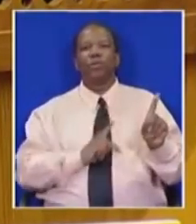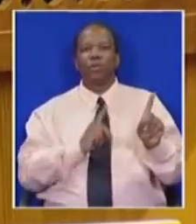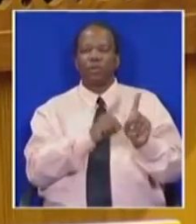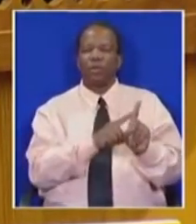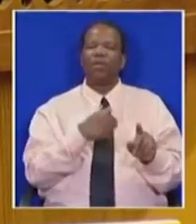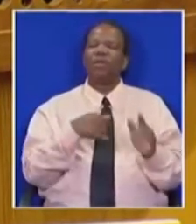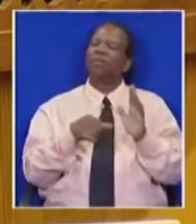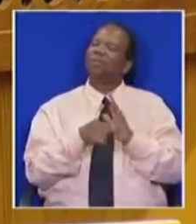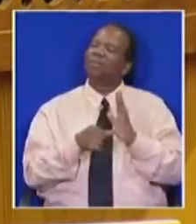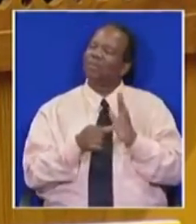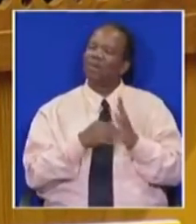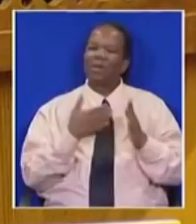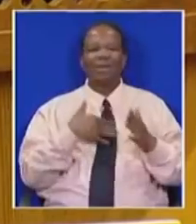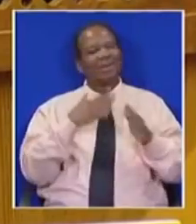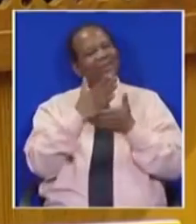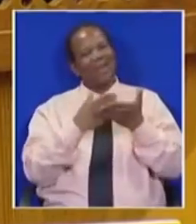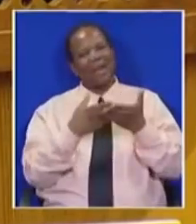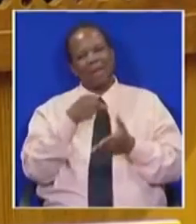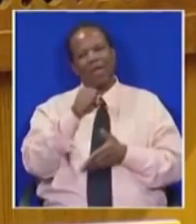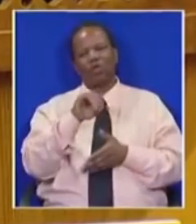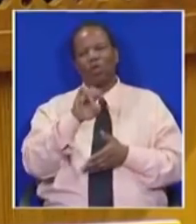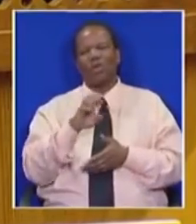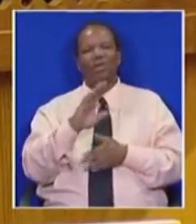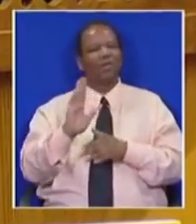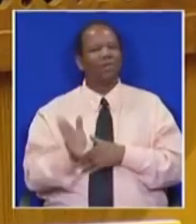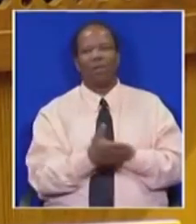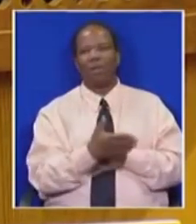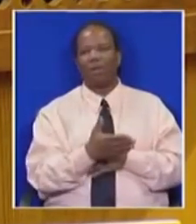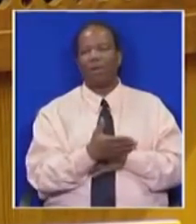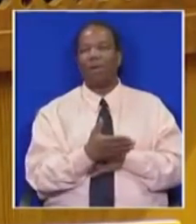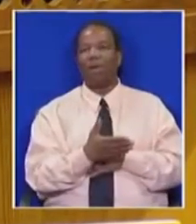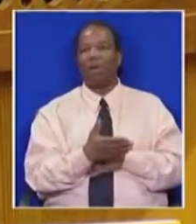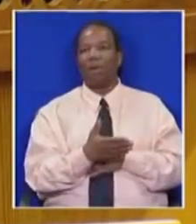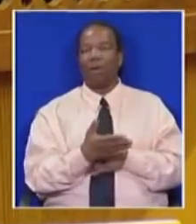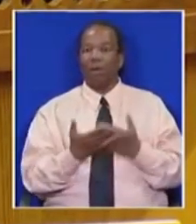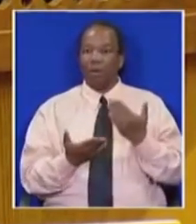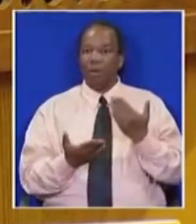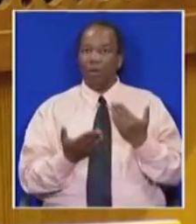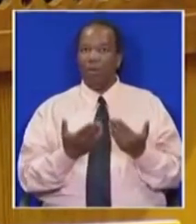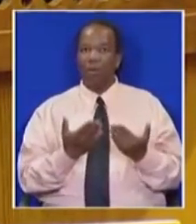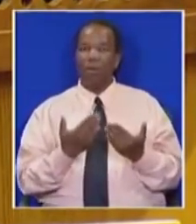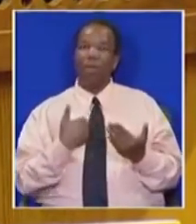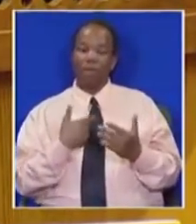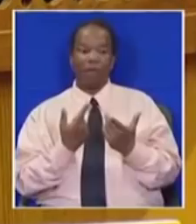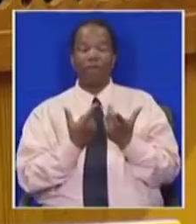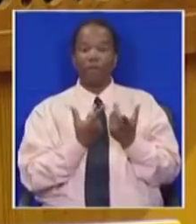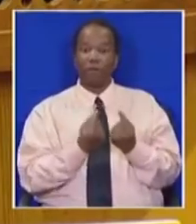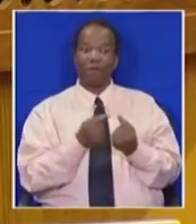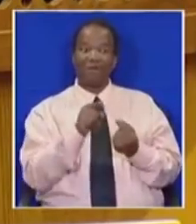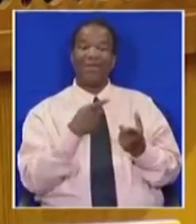ways with SAE? It should be broken up, and in fact, This has been done all over the